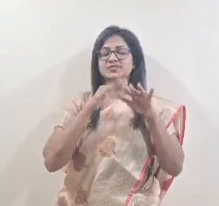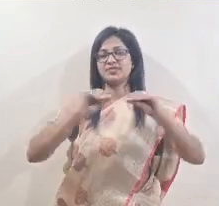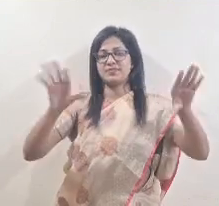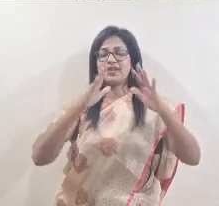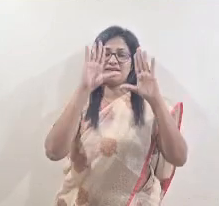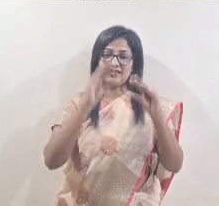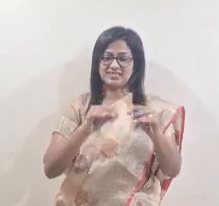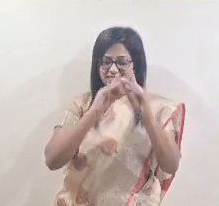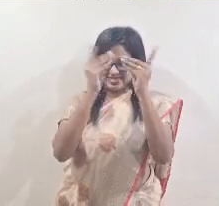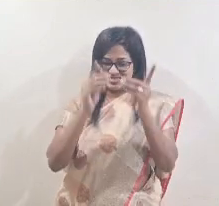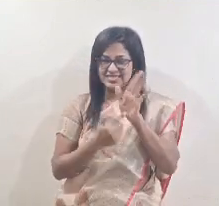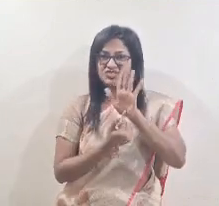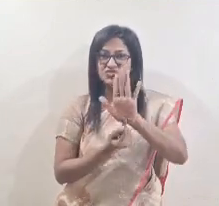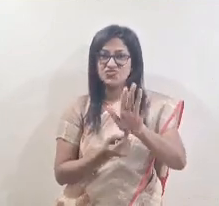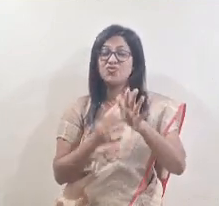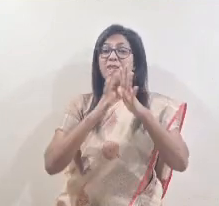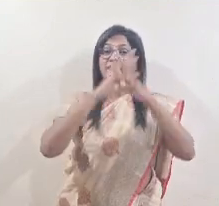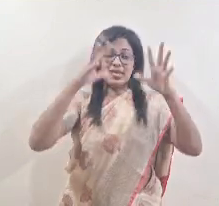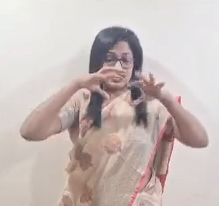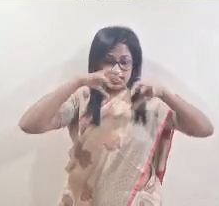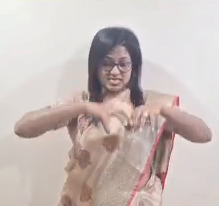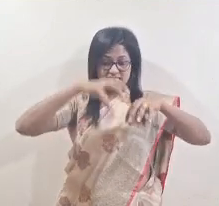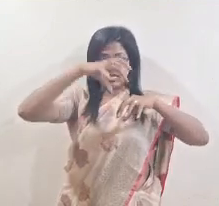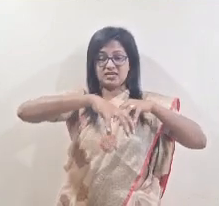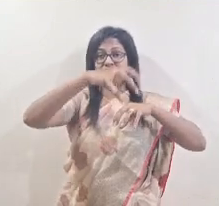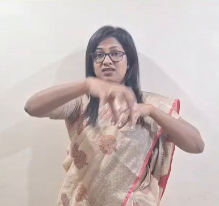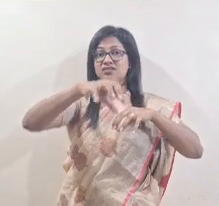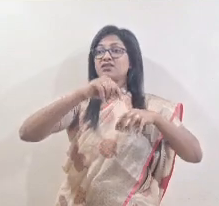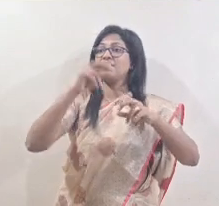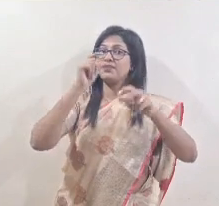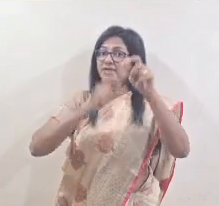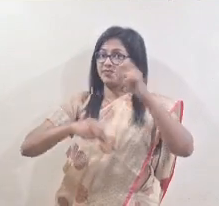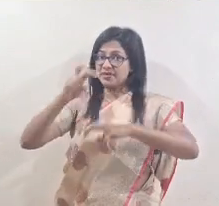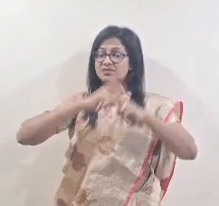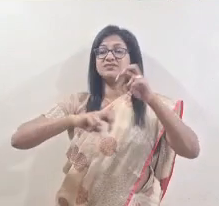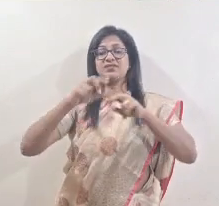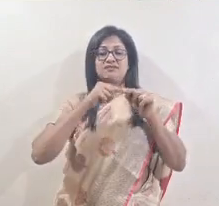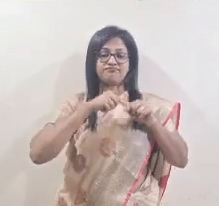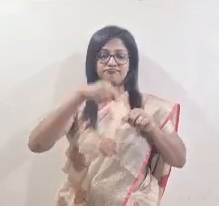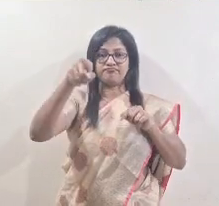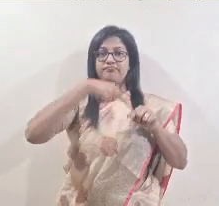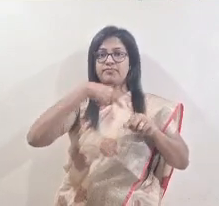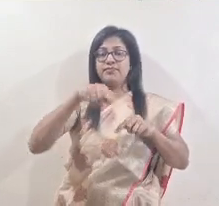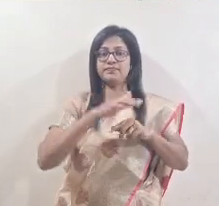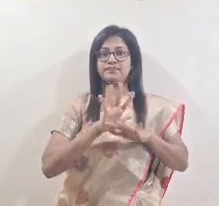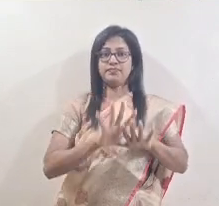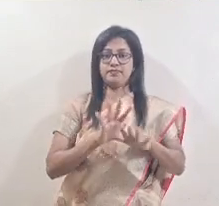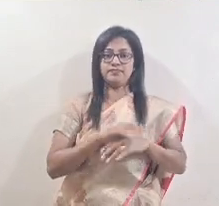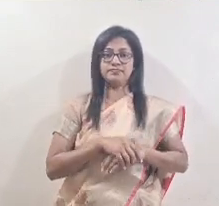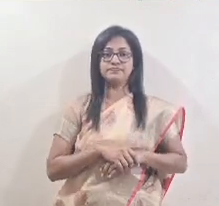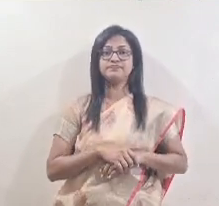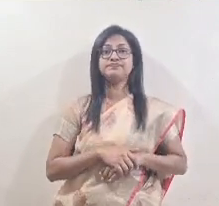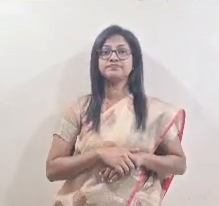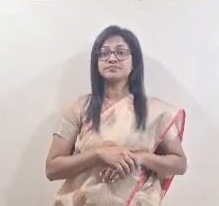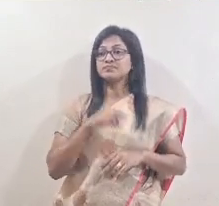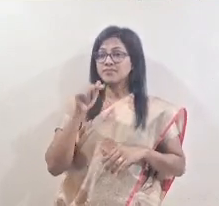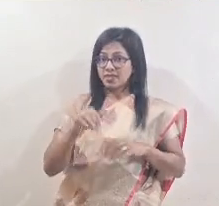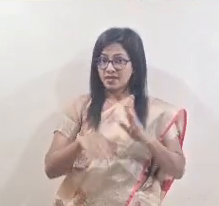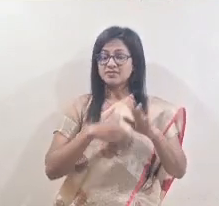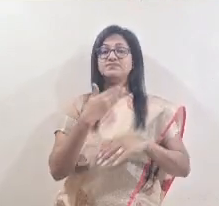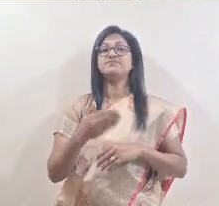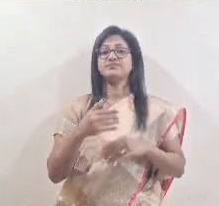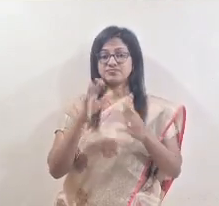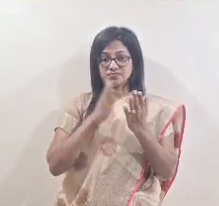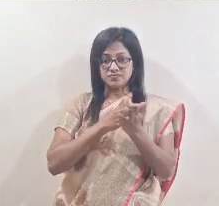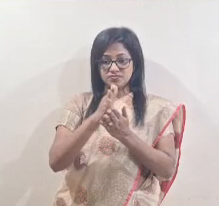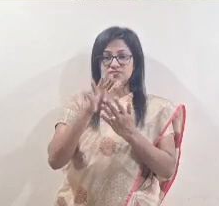line diagram of what are the major stations that people are traveling to and from. So then I have done the